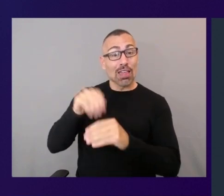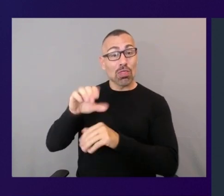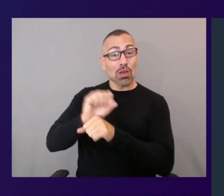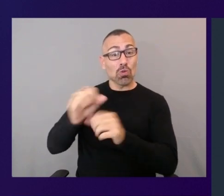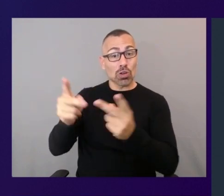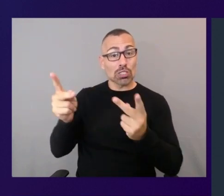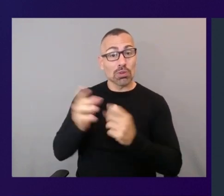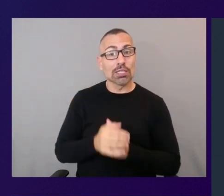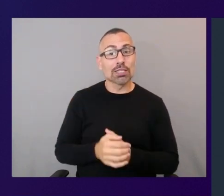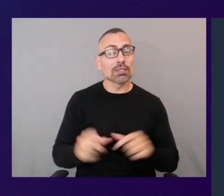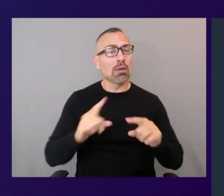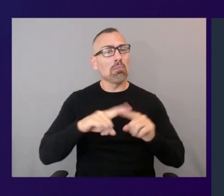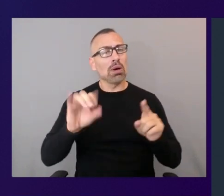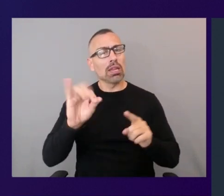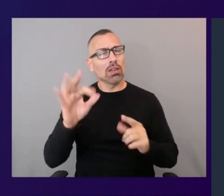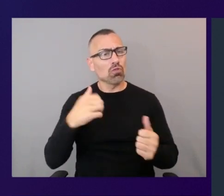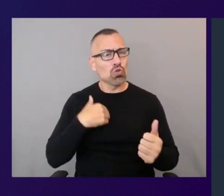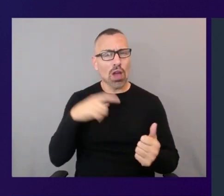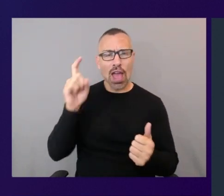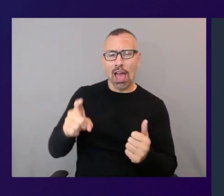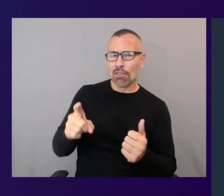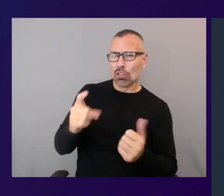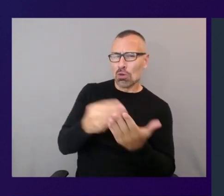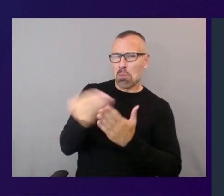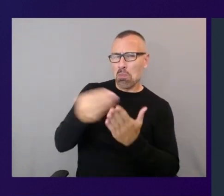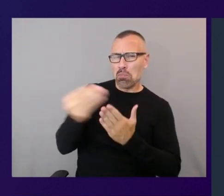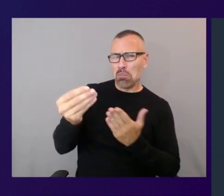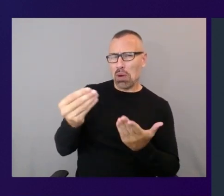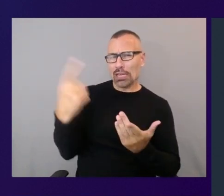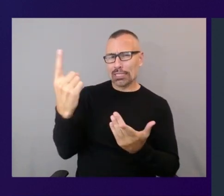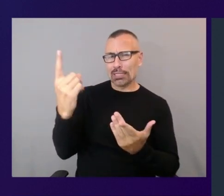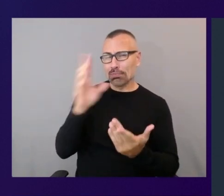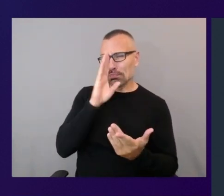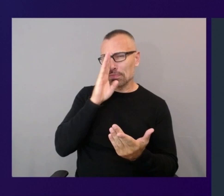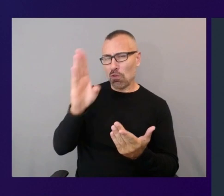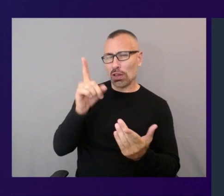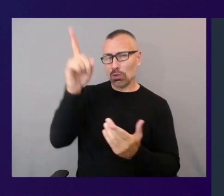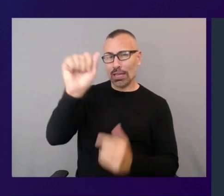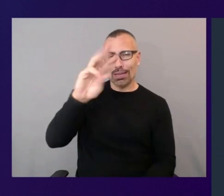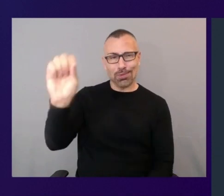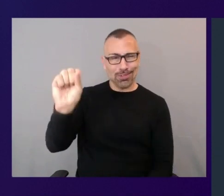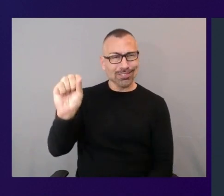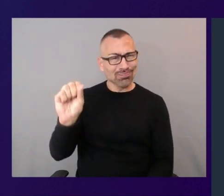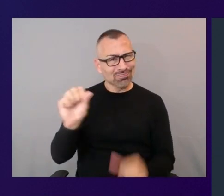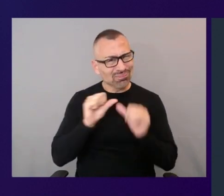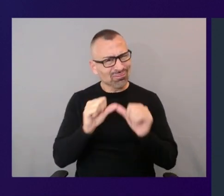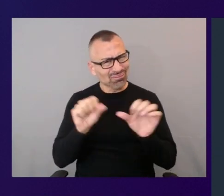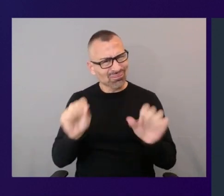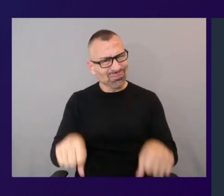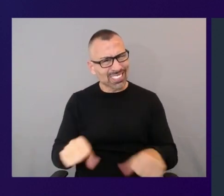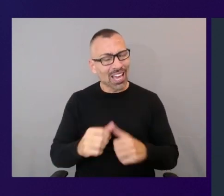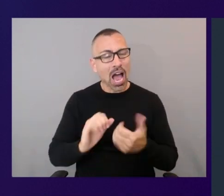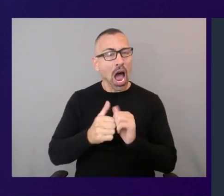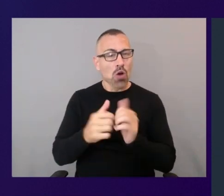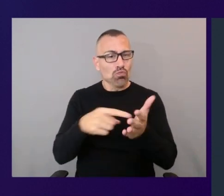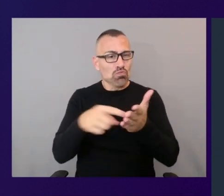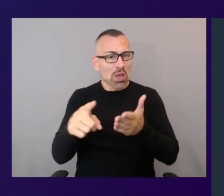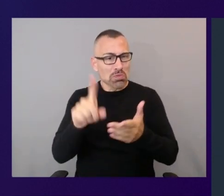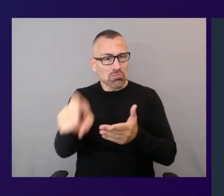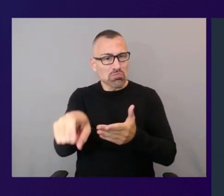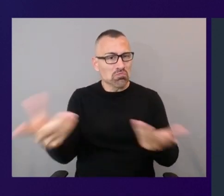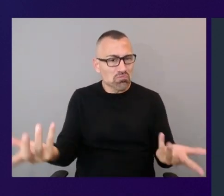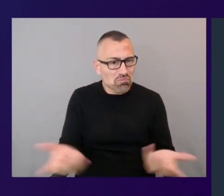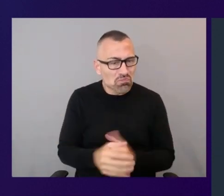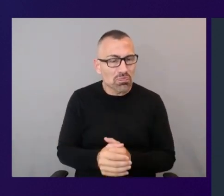that you need to buy Office directly from AWS, you can continue to do that in a pay-as-you-go model with our existing Office